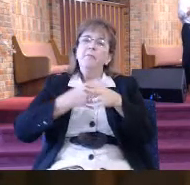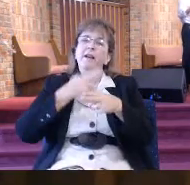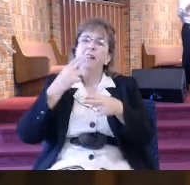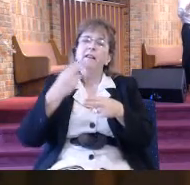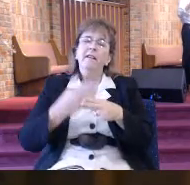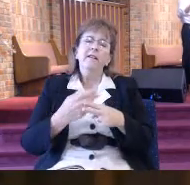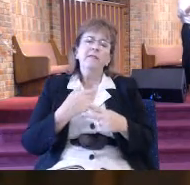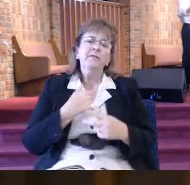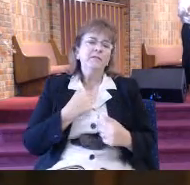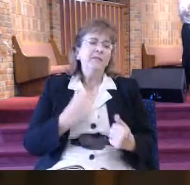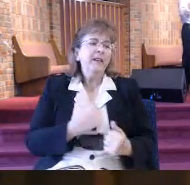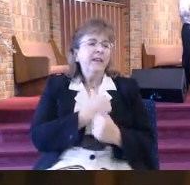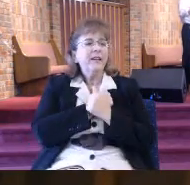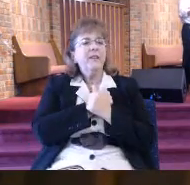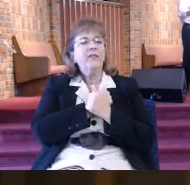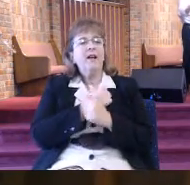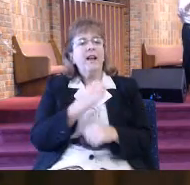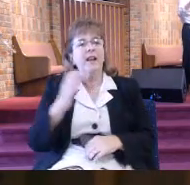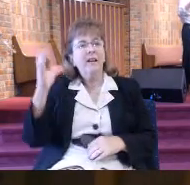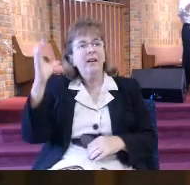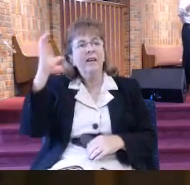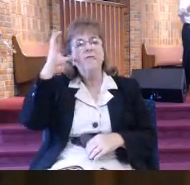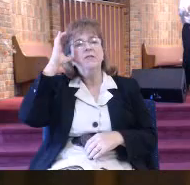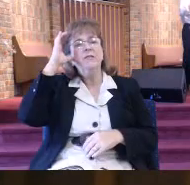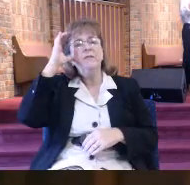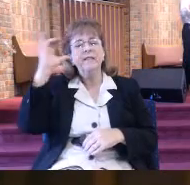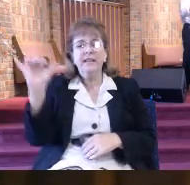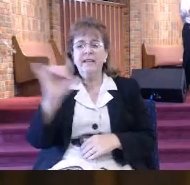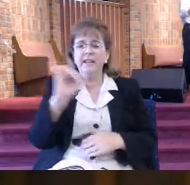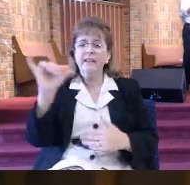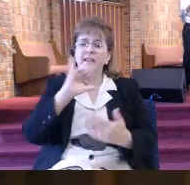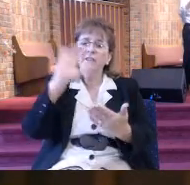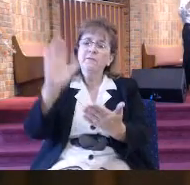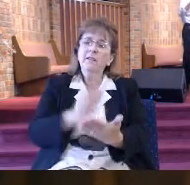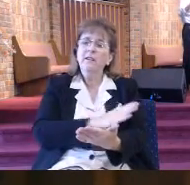473. Sing the first and second verse. 473. There is a name I love to hear.